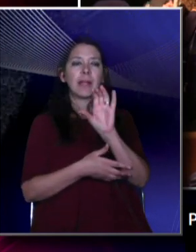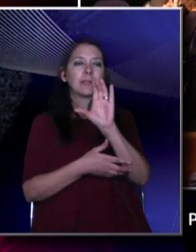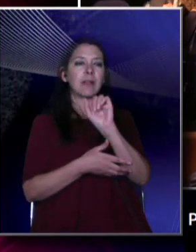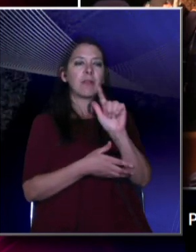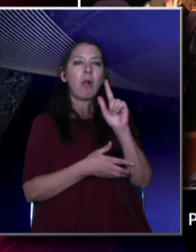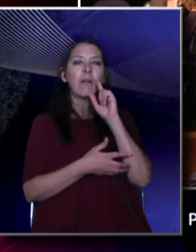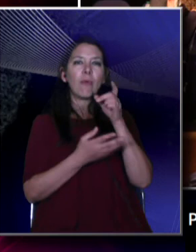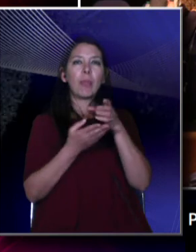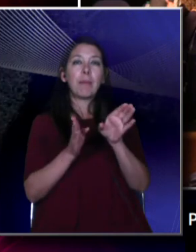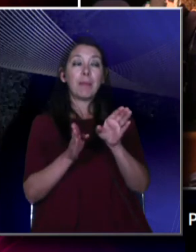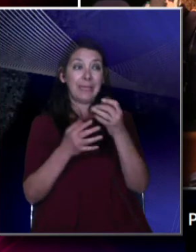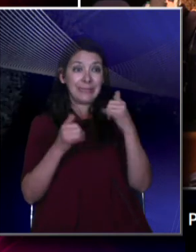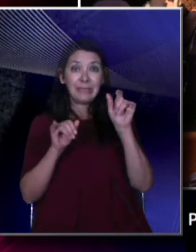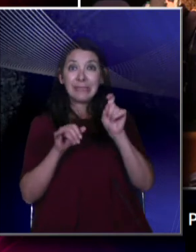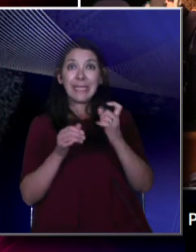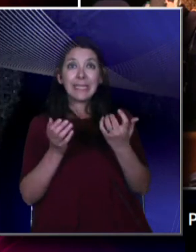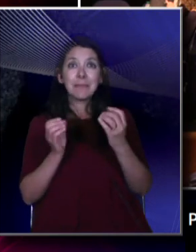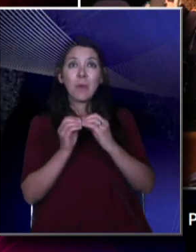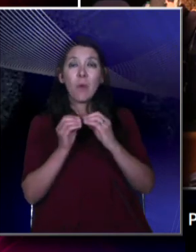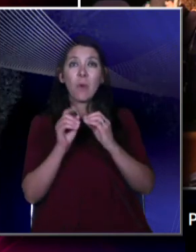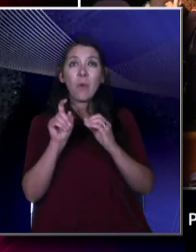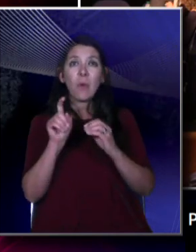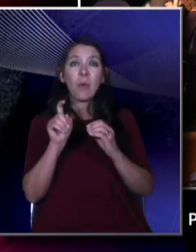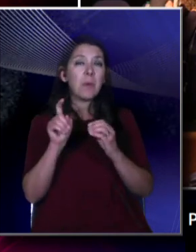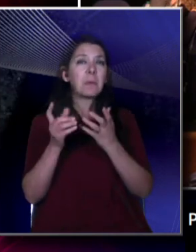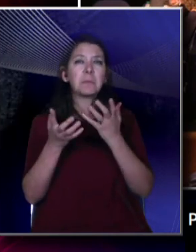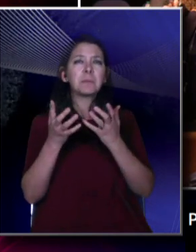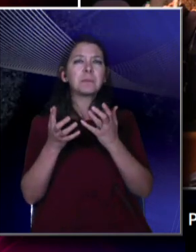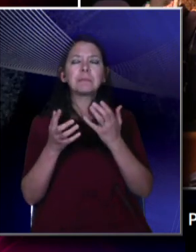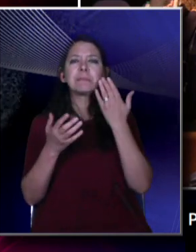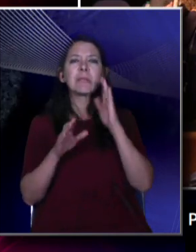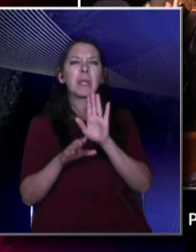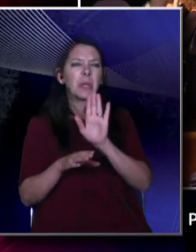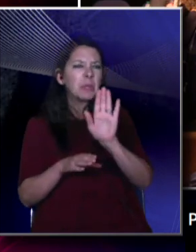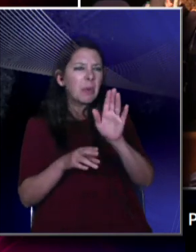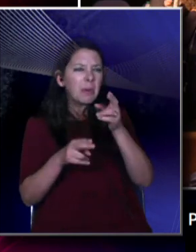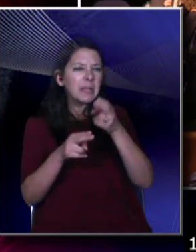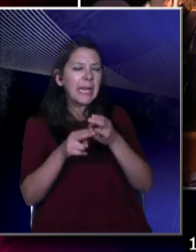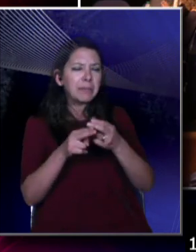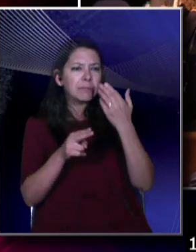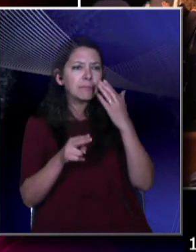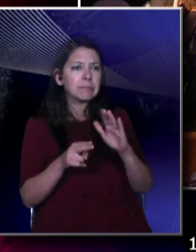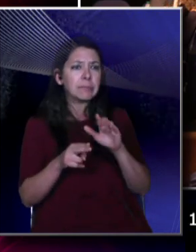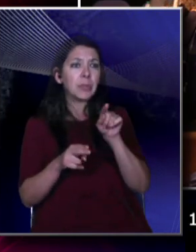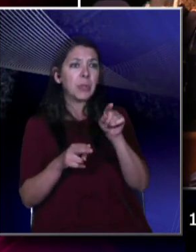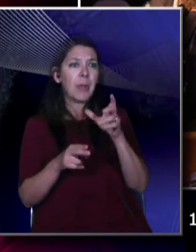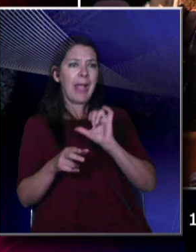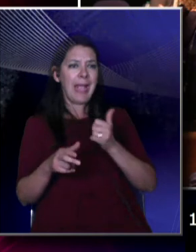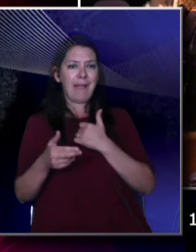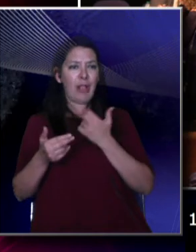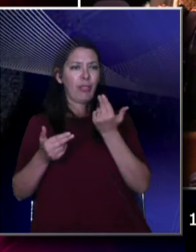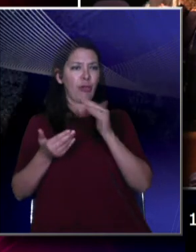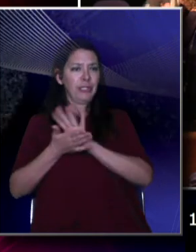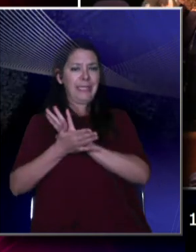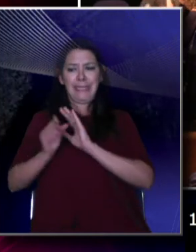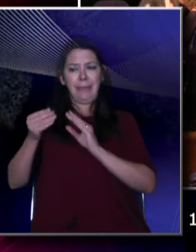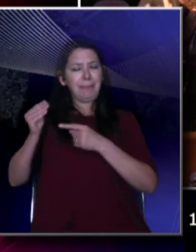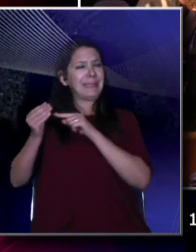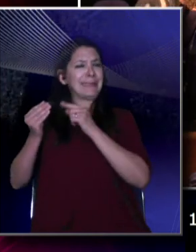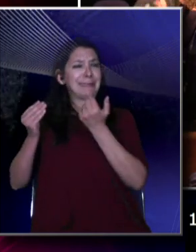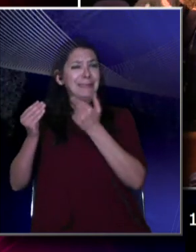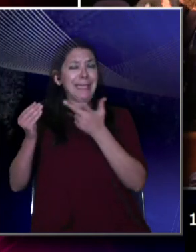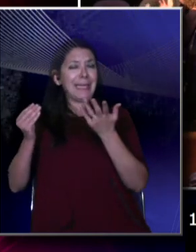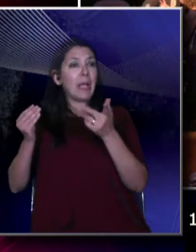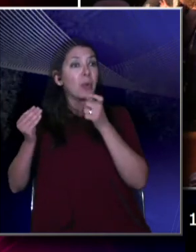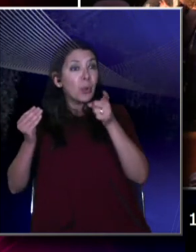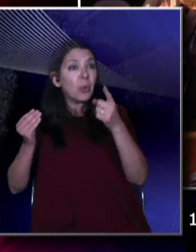If so, I don't know your name, so I've got 13 slips. So if you want to come up and tell